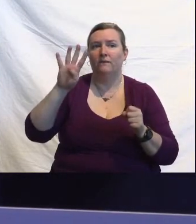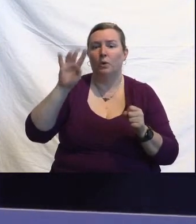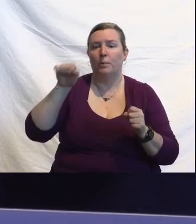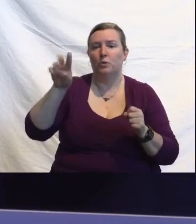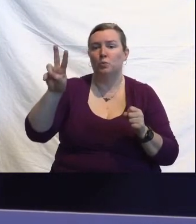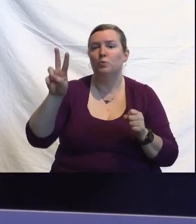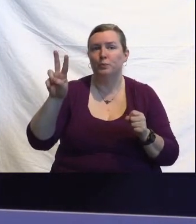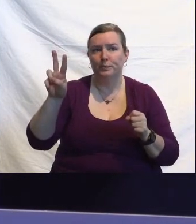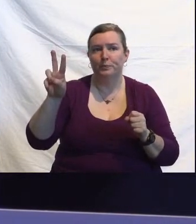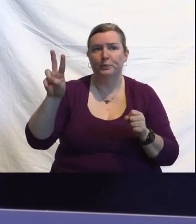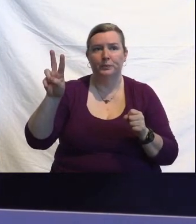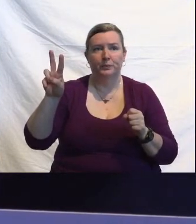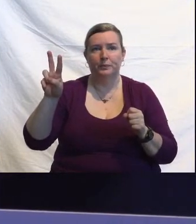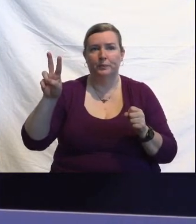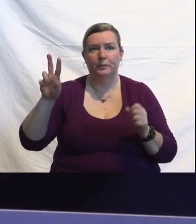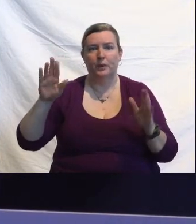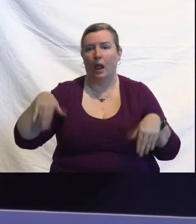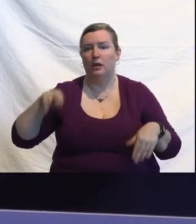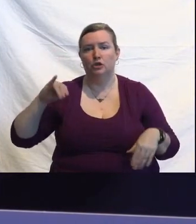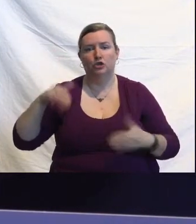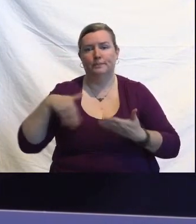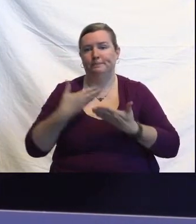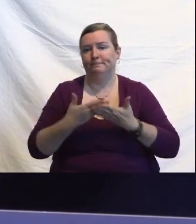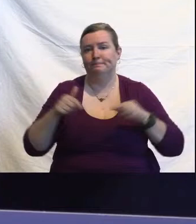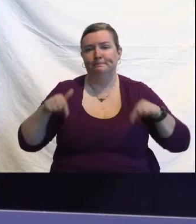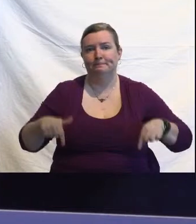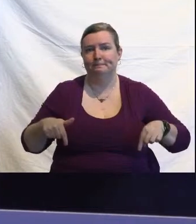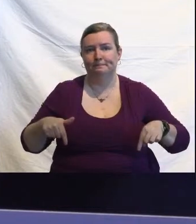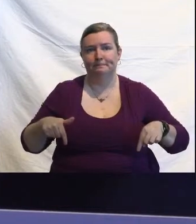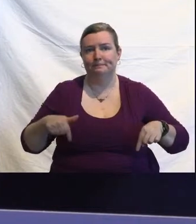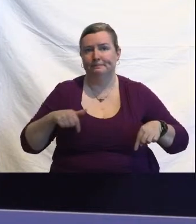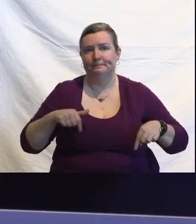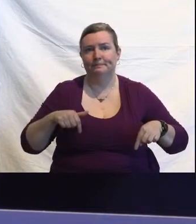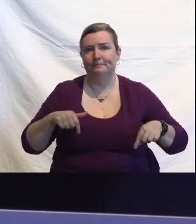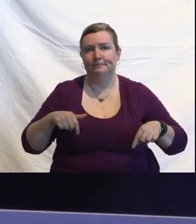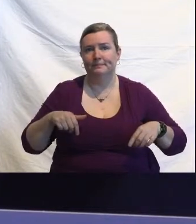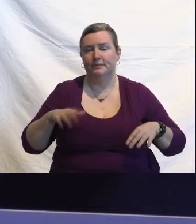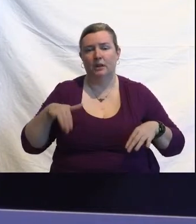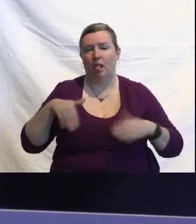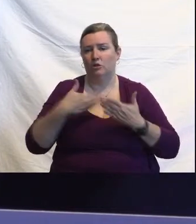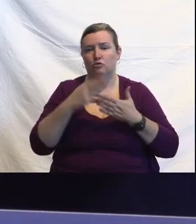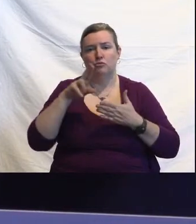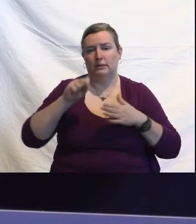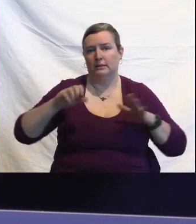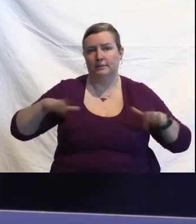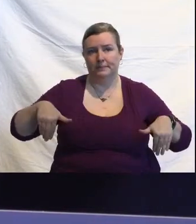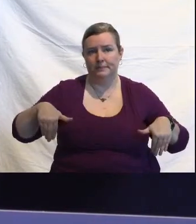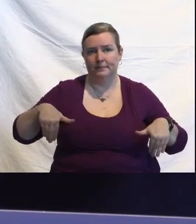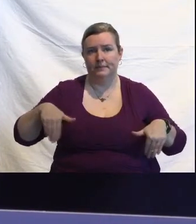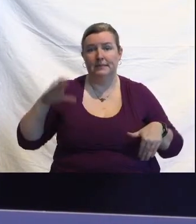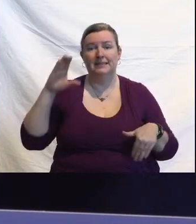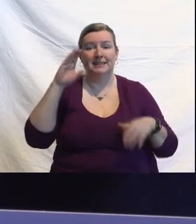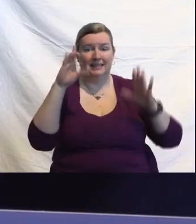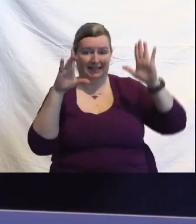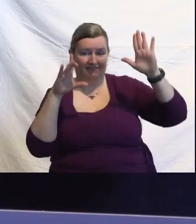less in the United States. Now, according to CDC's reports, we are seeing